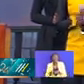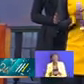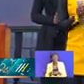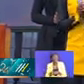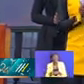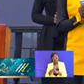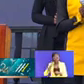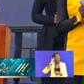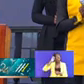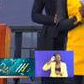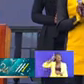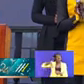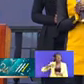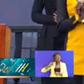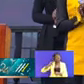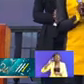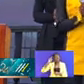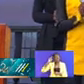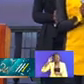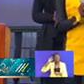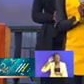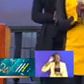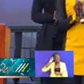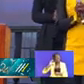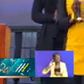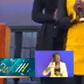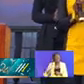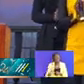lighters bro we love you God bless